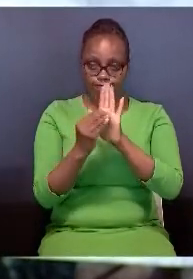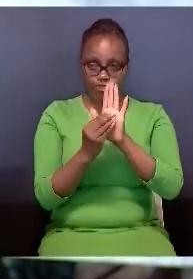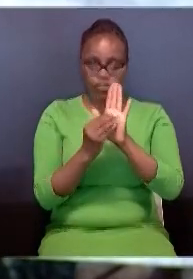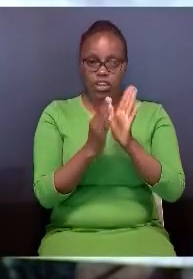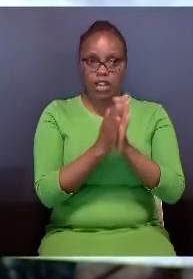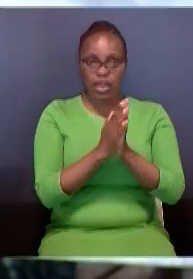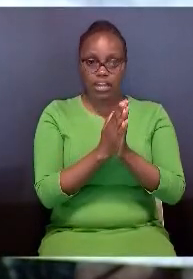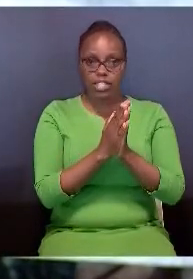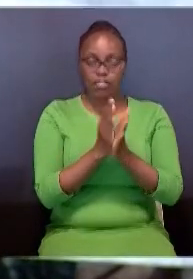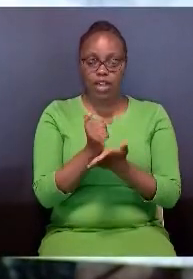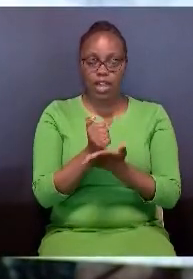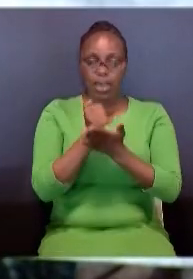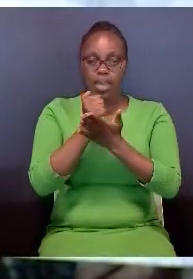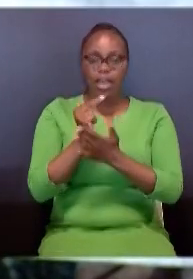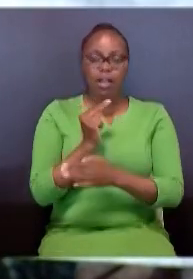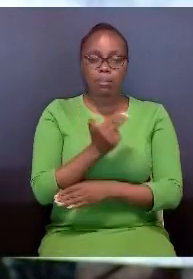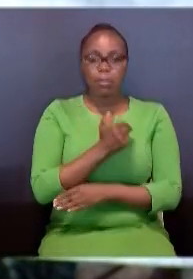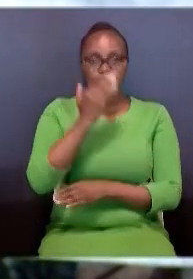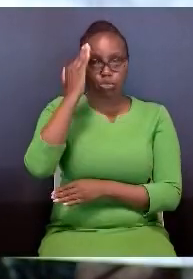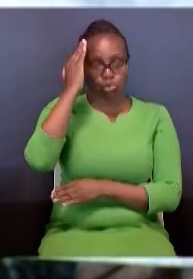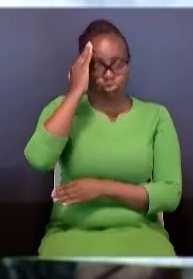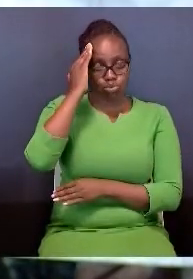and lets us know